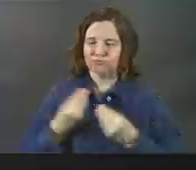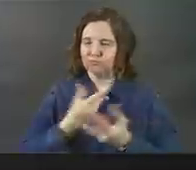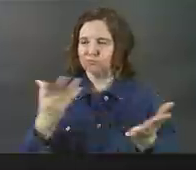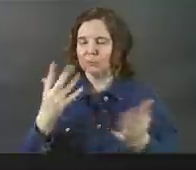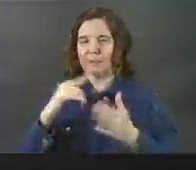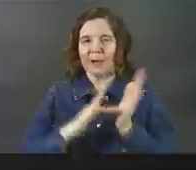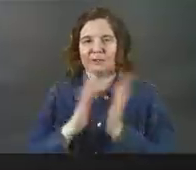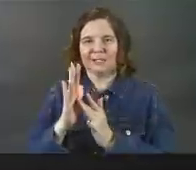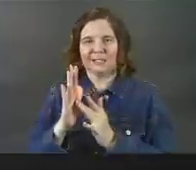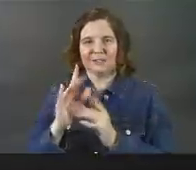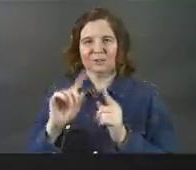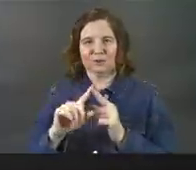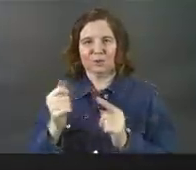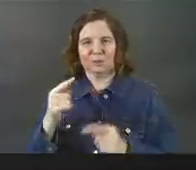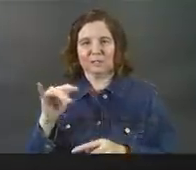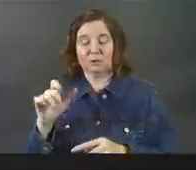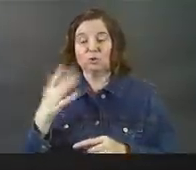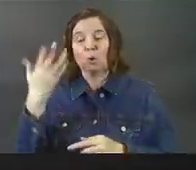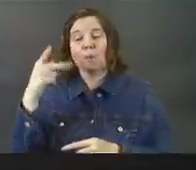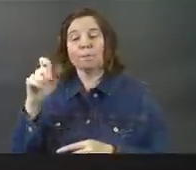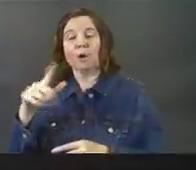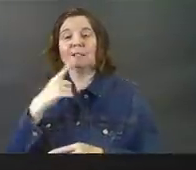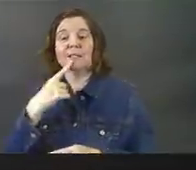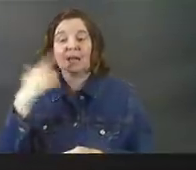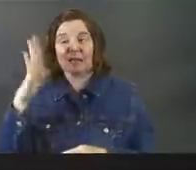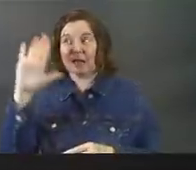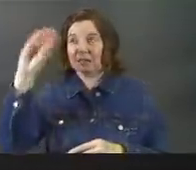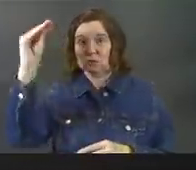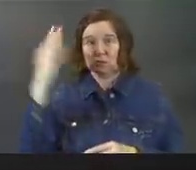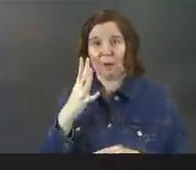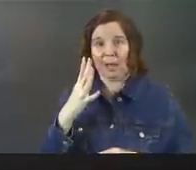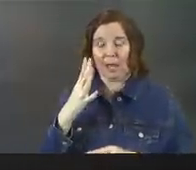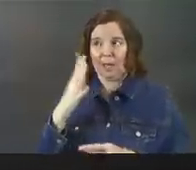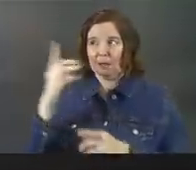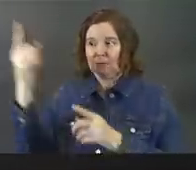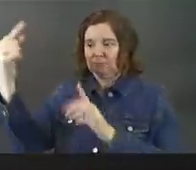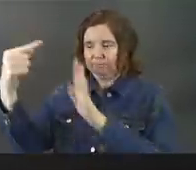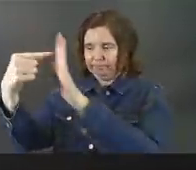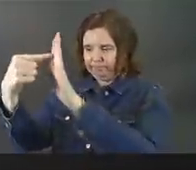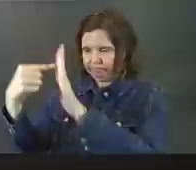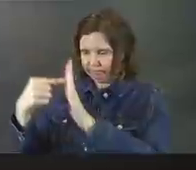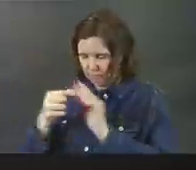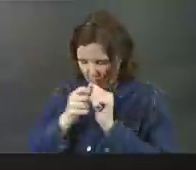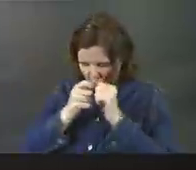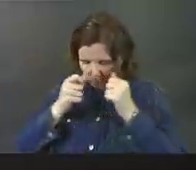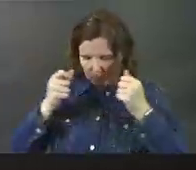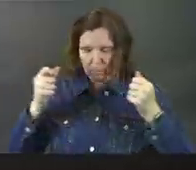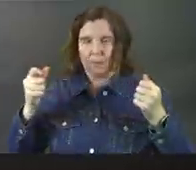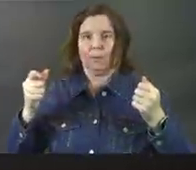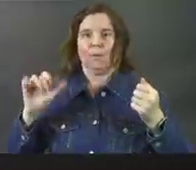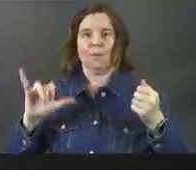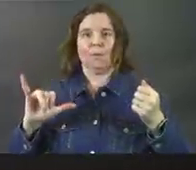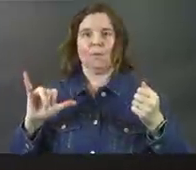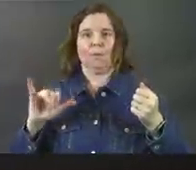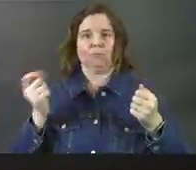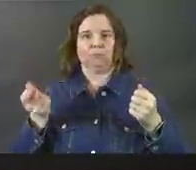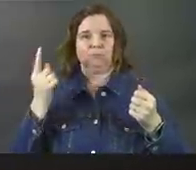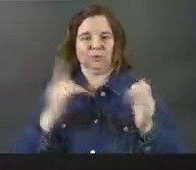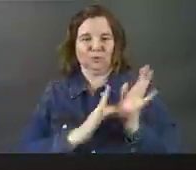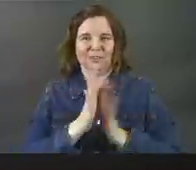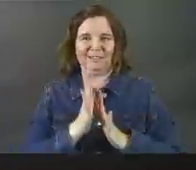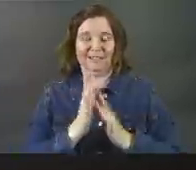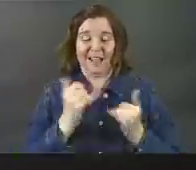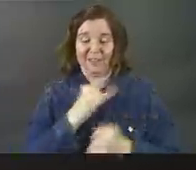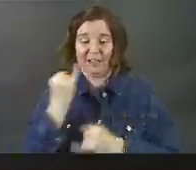the Gentiles. So Paul's saying that God in his grace apocalypsed Jesus to me, okay? And the last verse we're going to look at right now